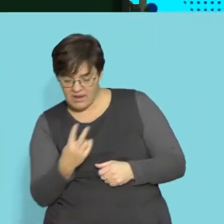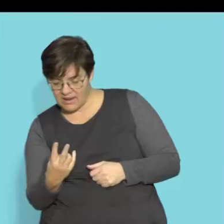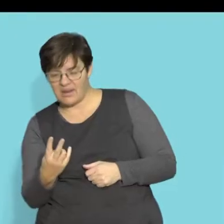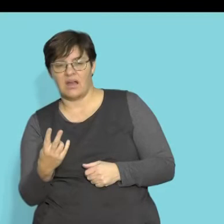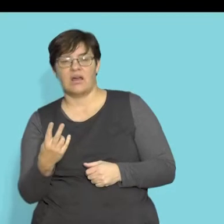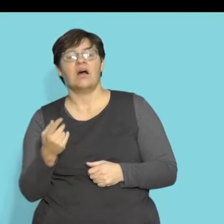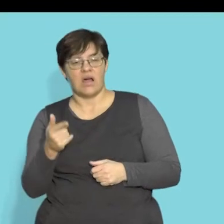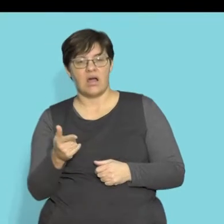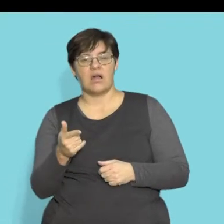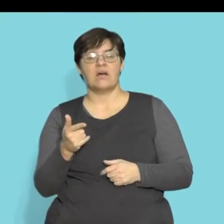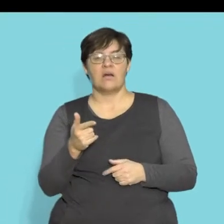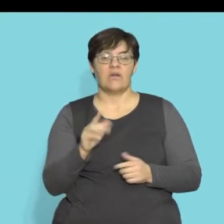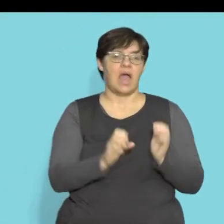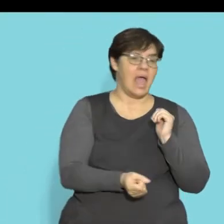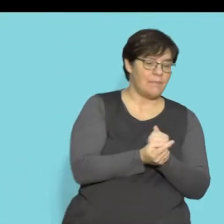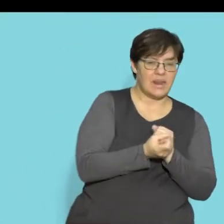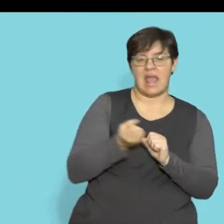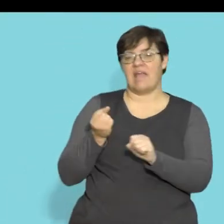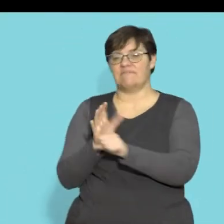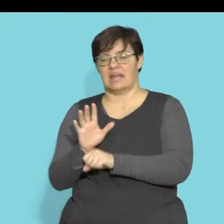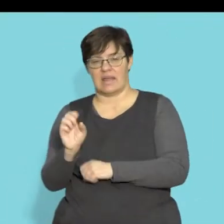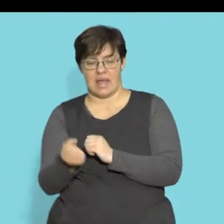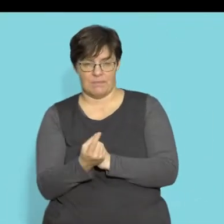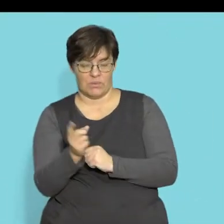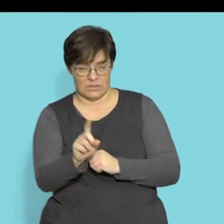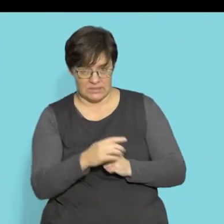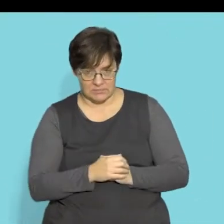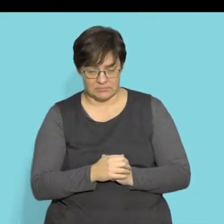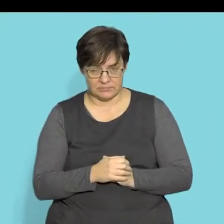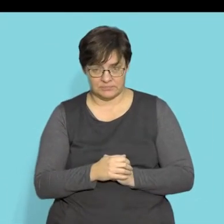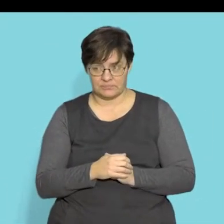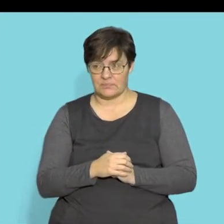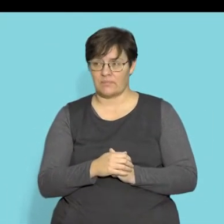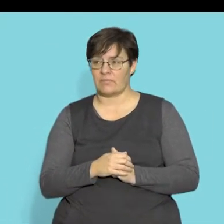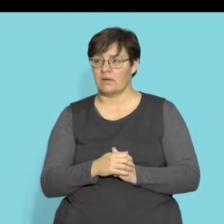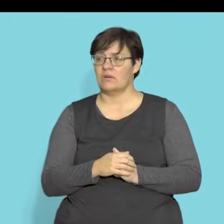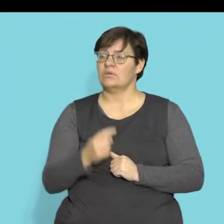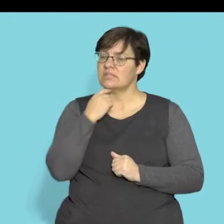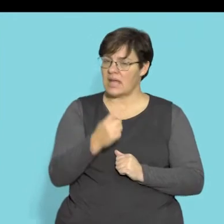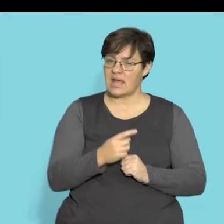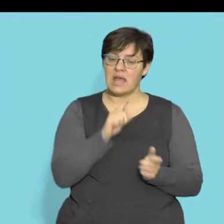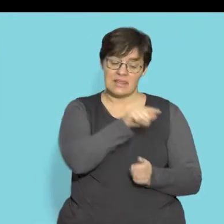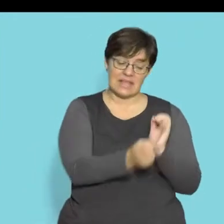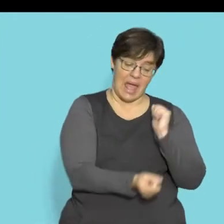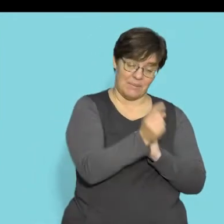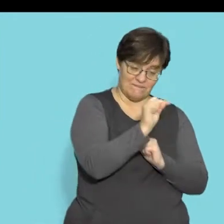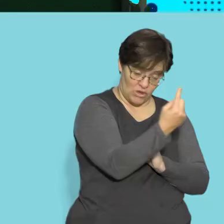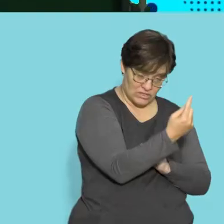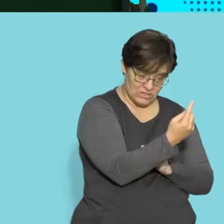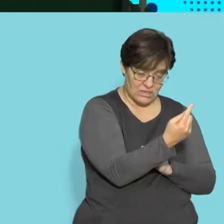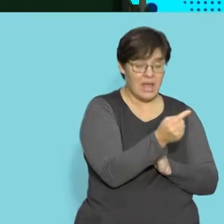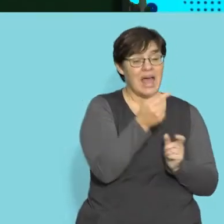logical layout of cause and effect. So we talk about logical cause and effect. So we say this has to happen